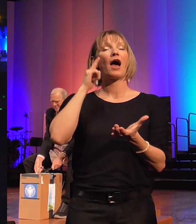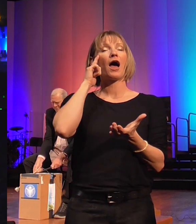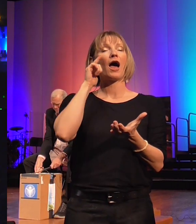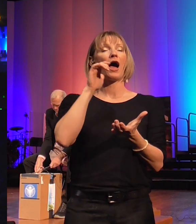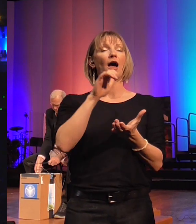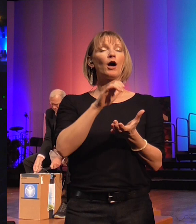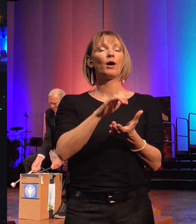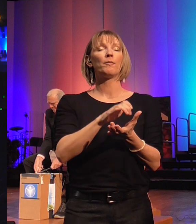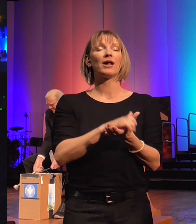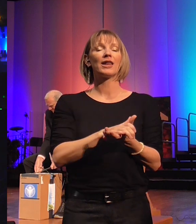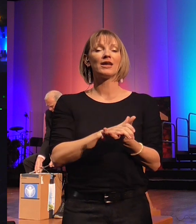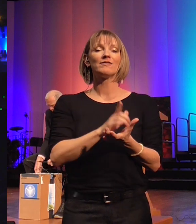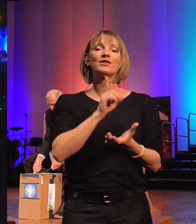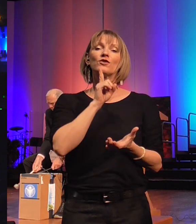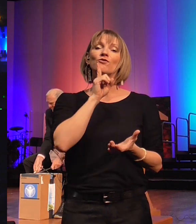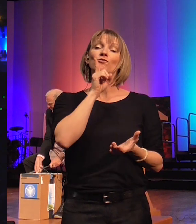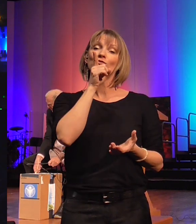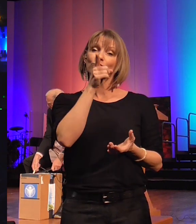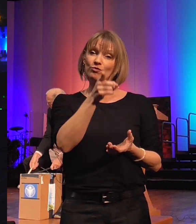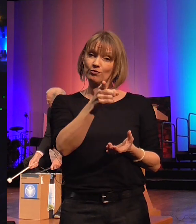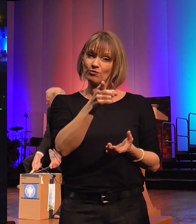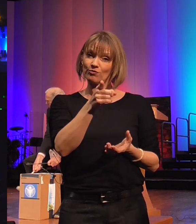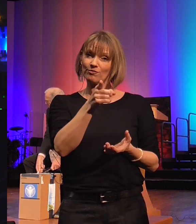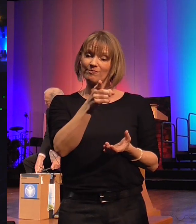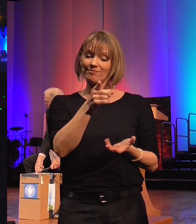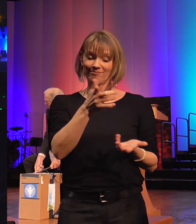I believe is true